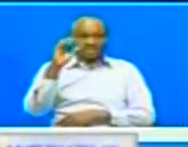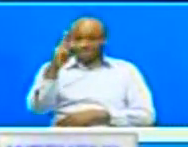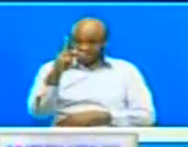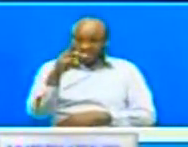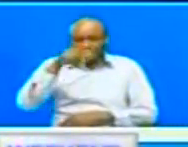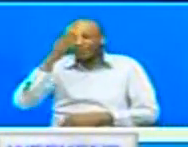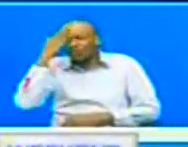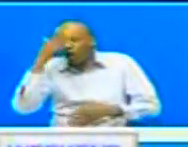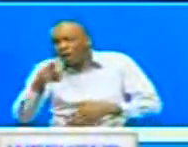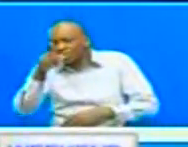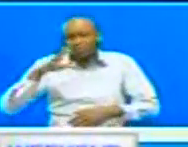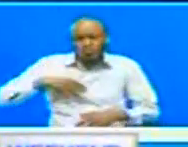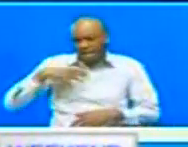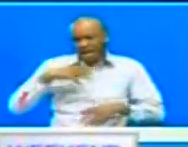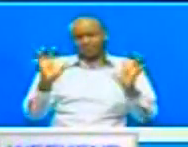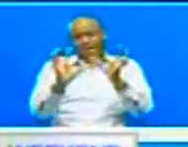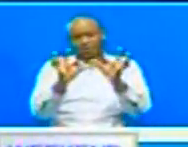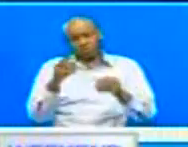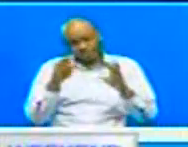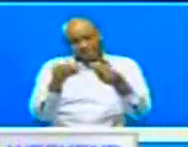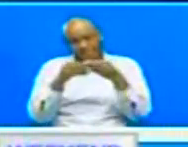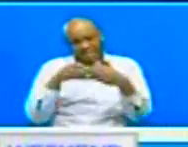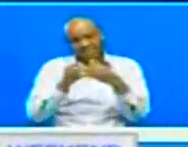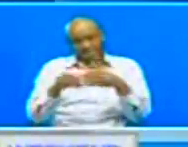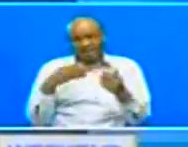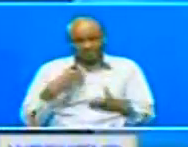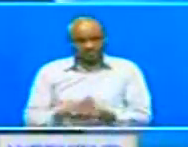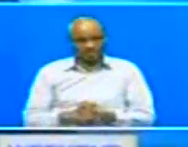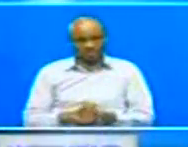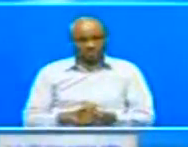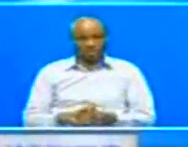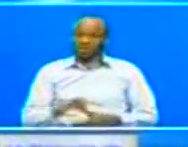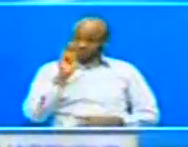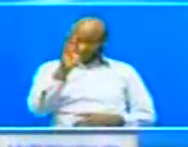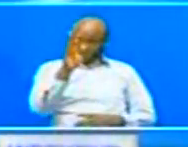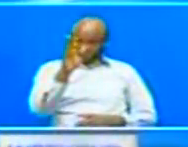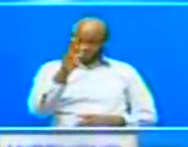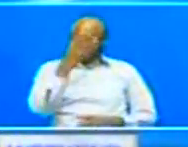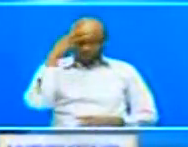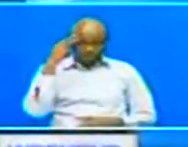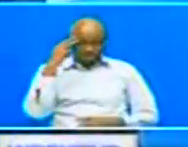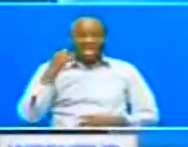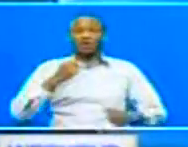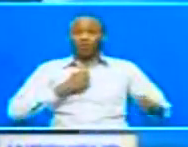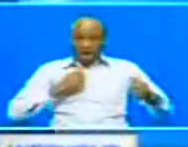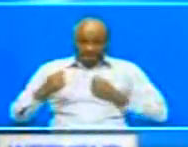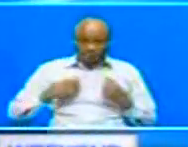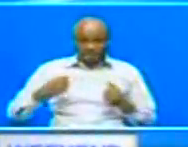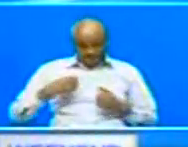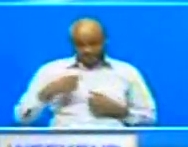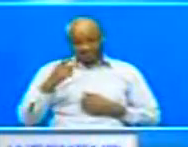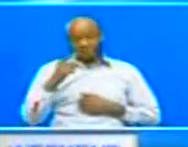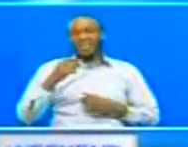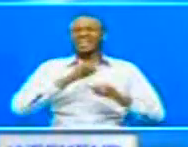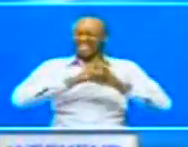did they detect that she had a plastic butt? Now, Wilson, look here. Rwanda was named the safest